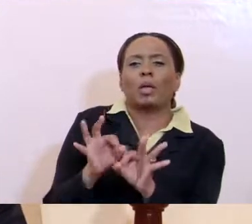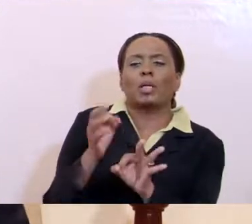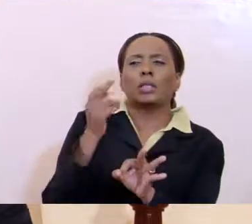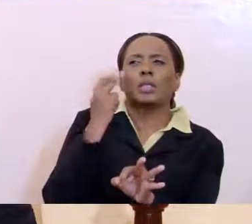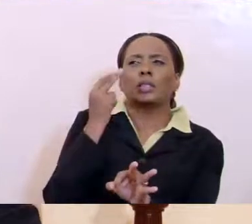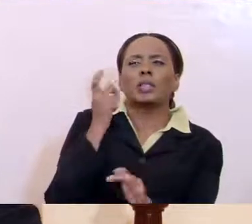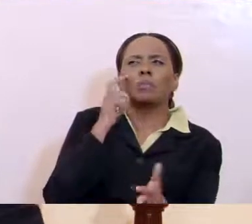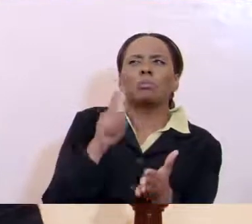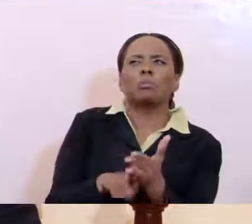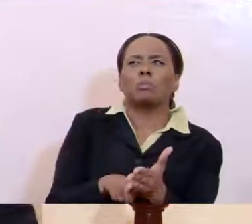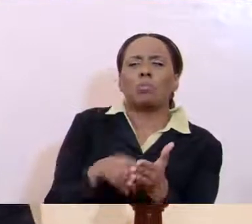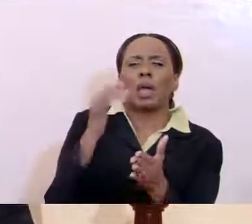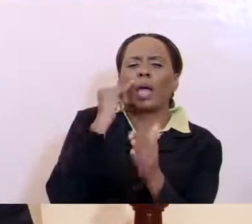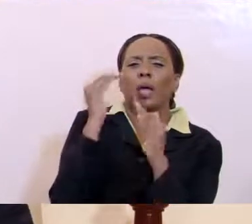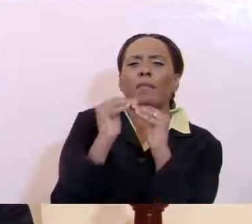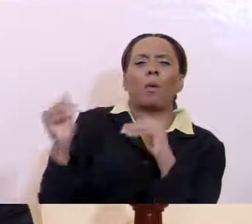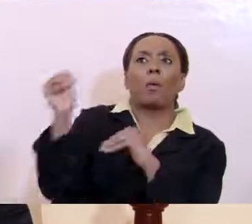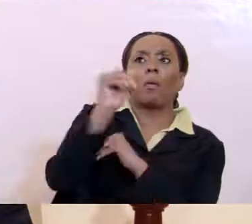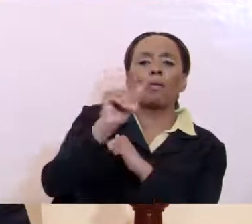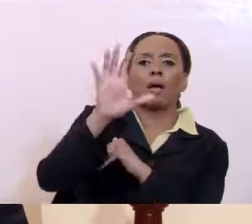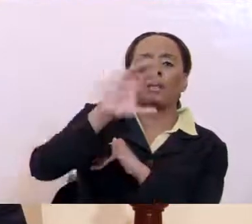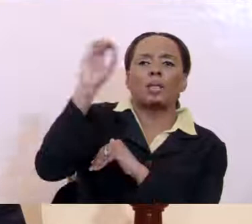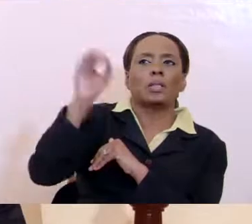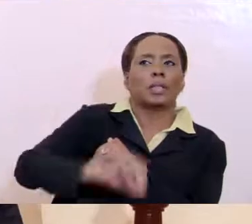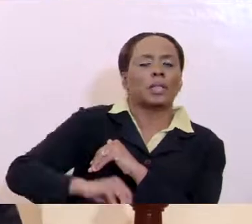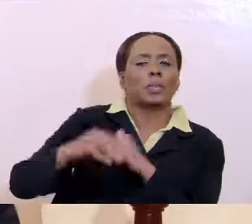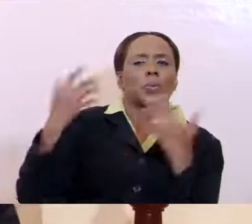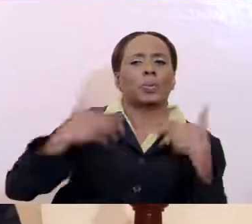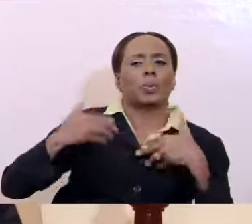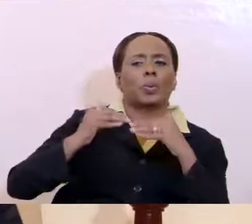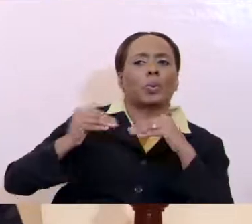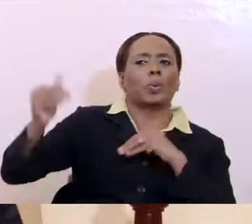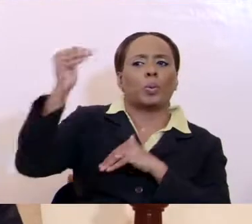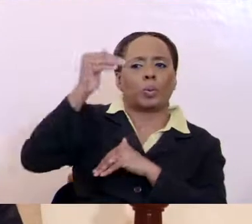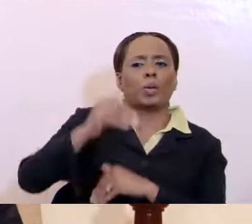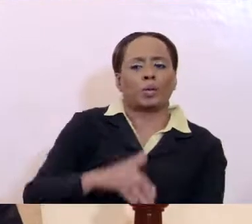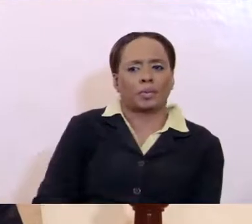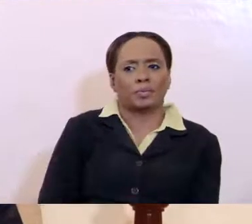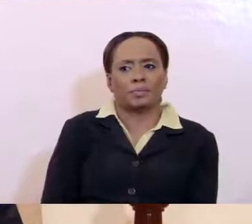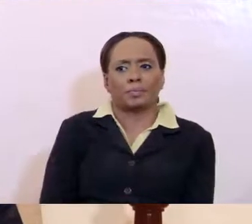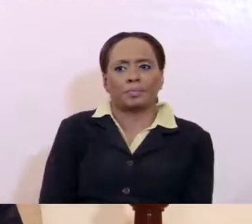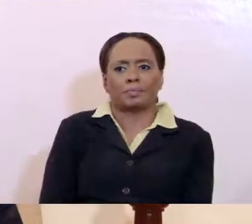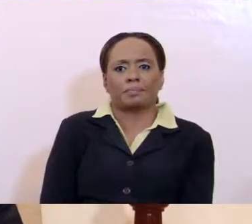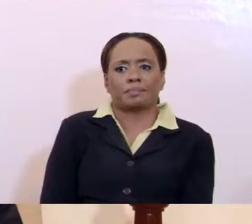indication as to what is happening pertaining to your epidemic.